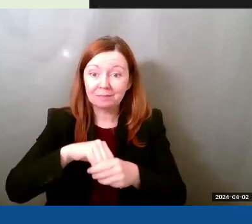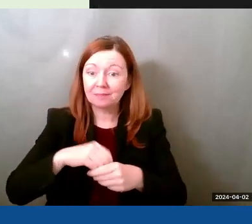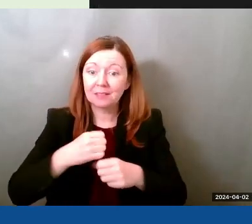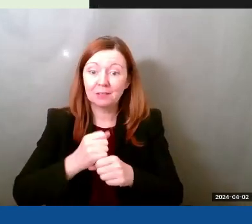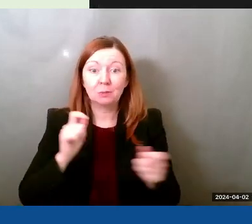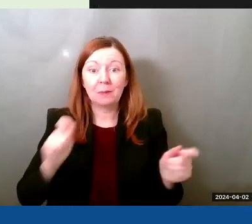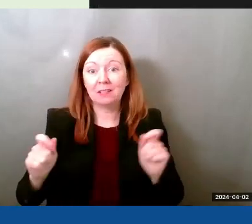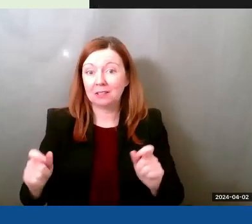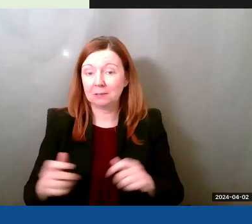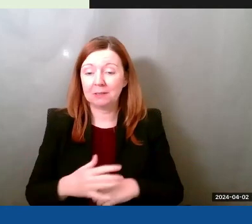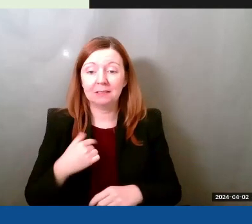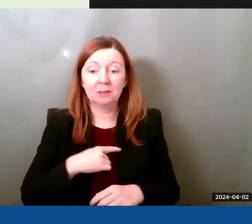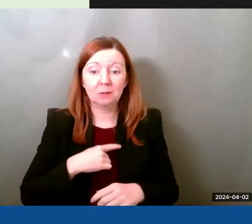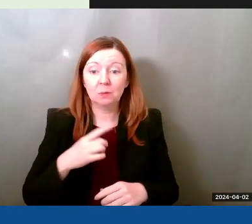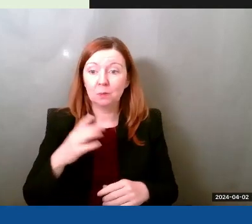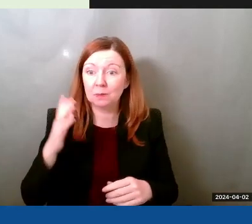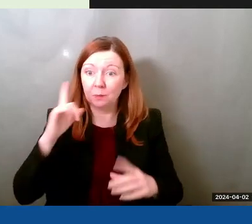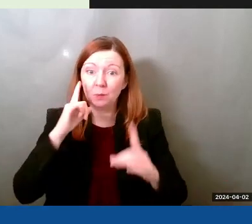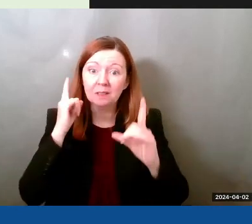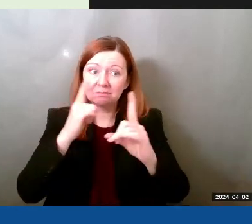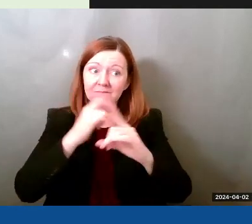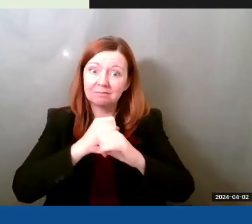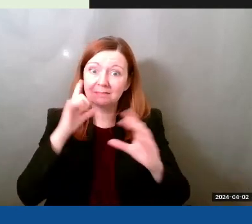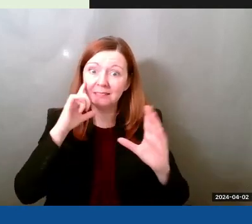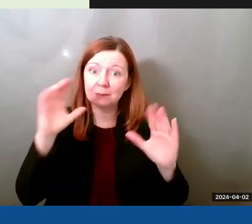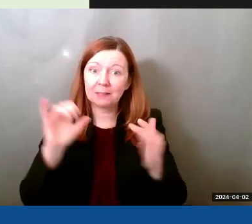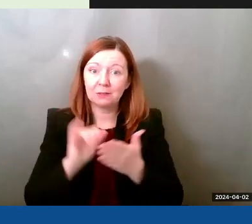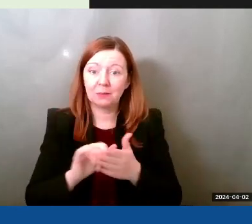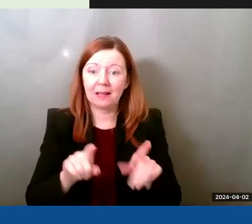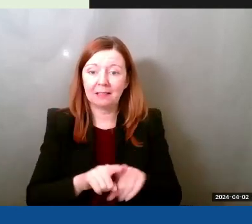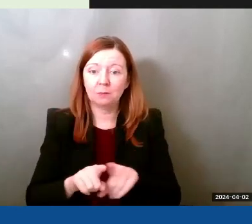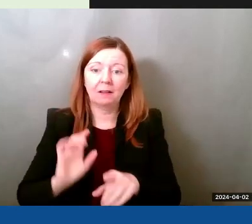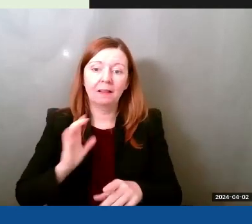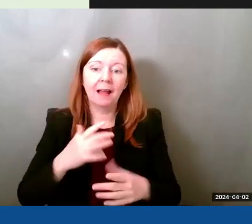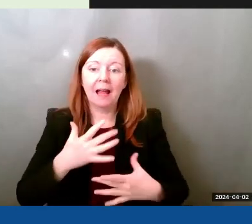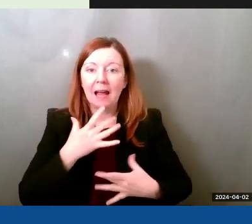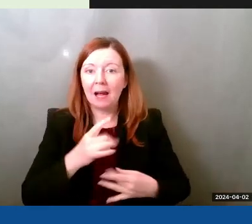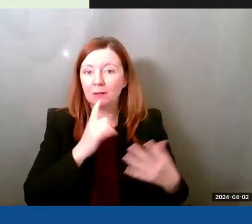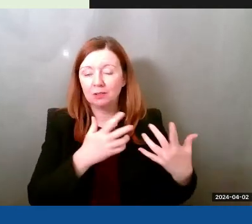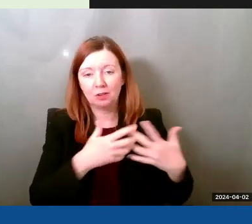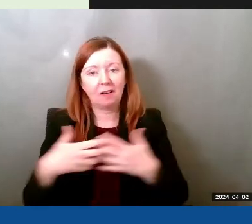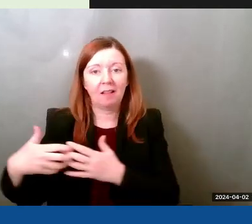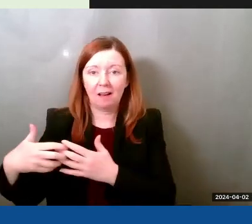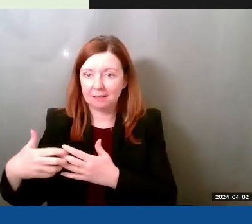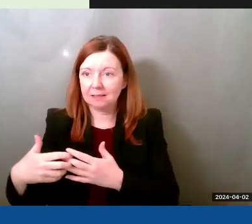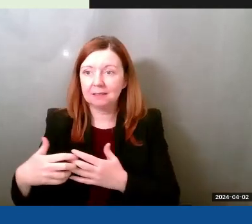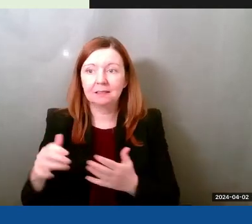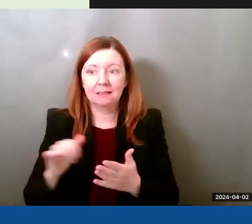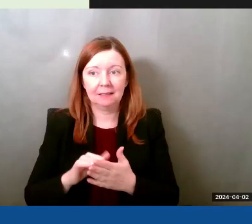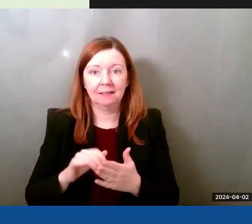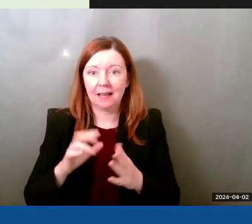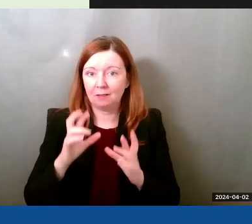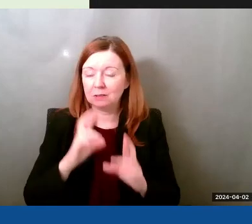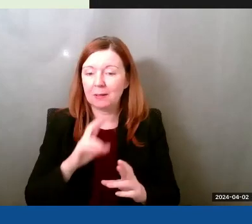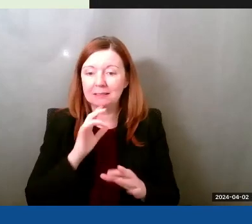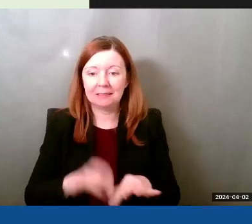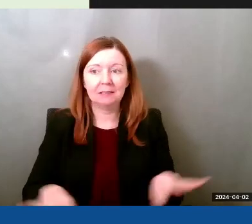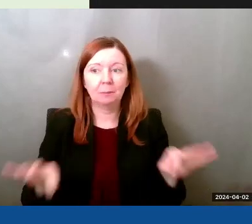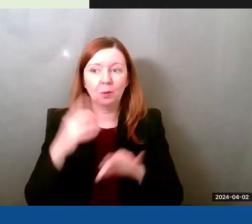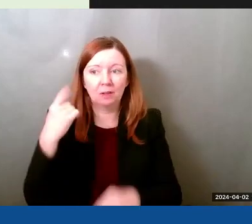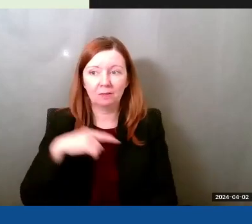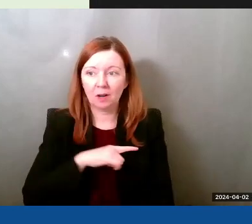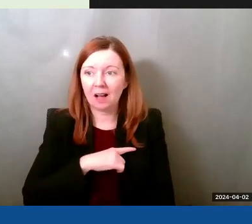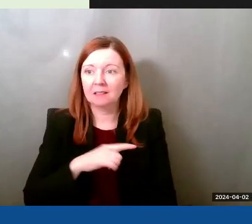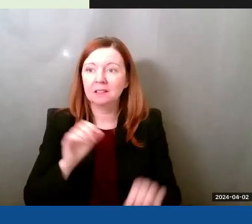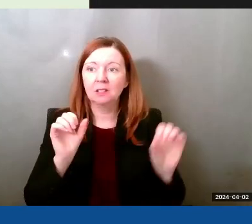make adjustments. And we would envision doing that as well. Our interests are aligned in this respect. It's important for us